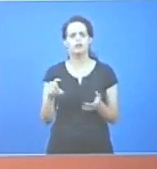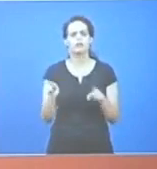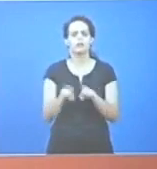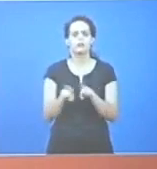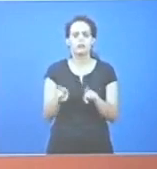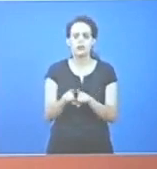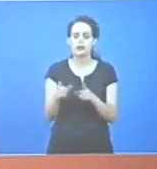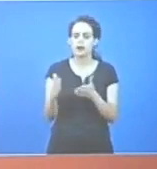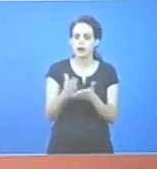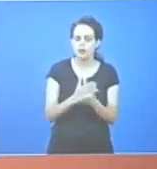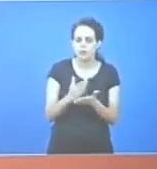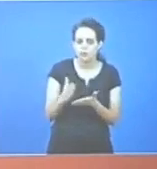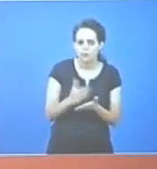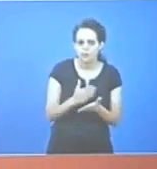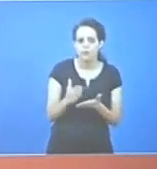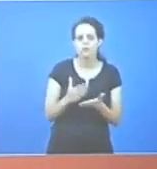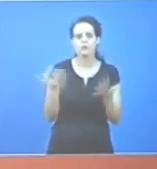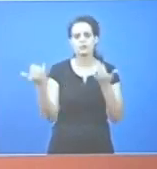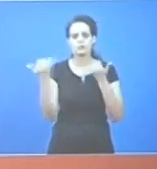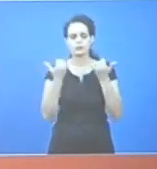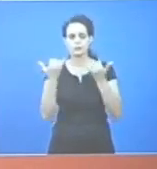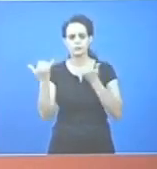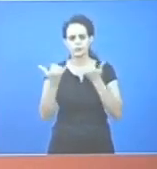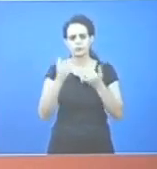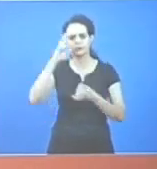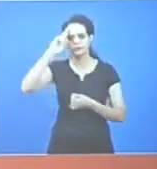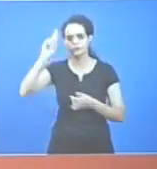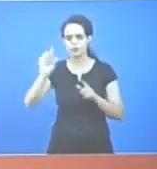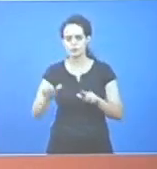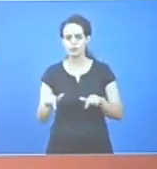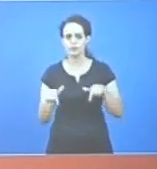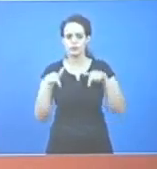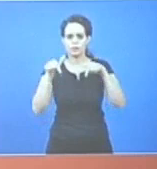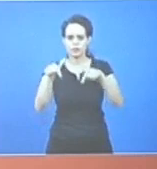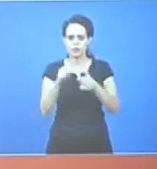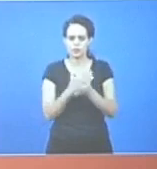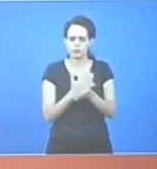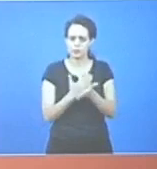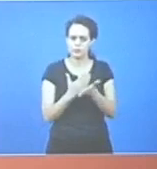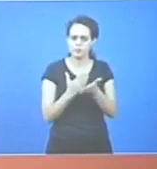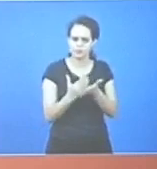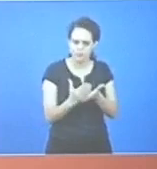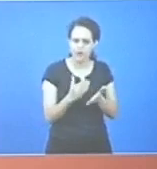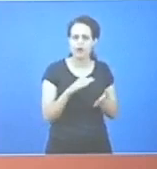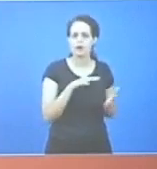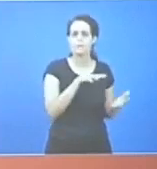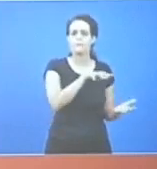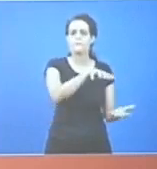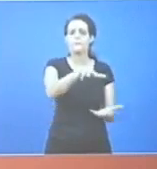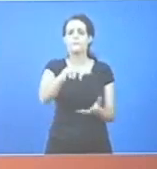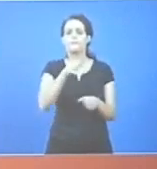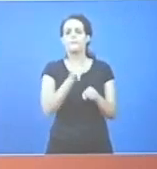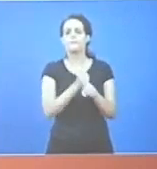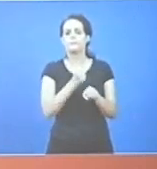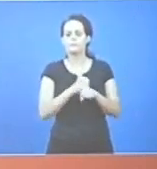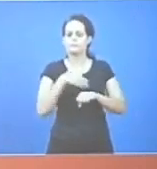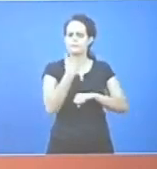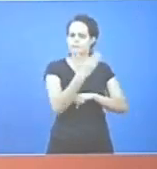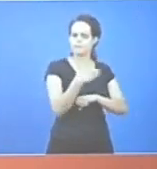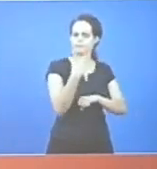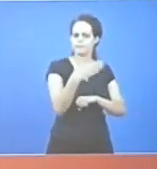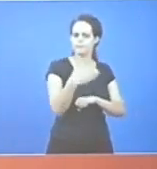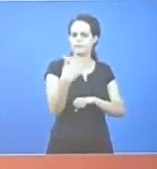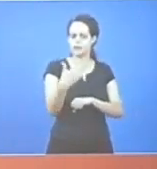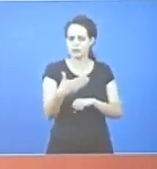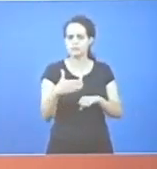And we have some information about what the Lord is transmitting us. And especially with the work